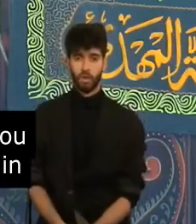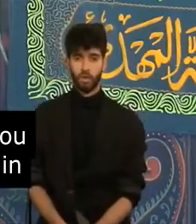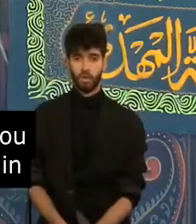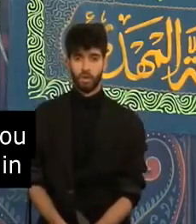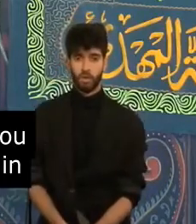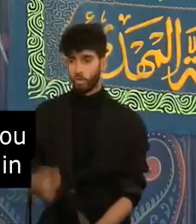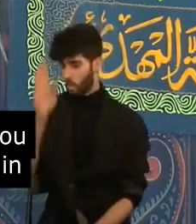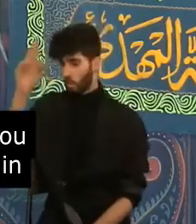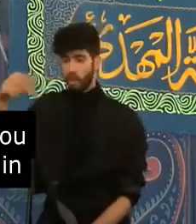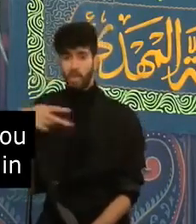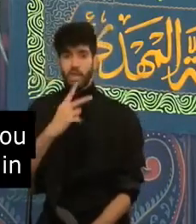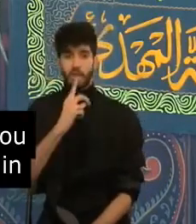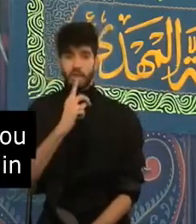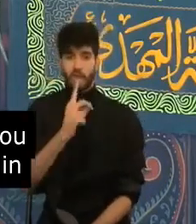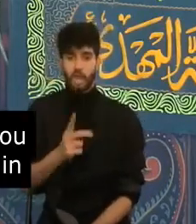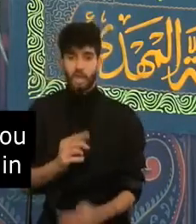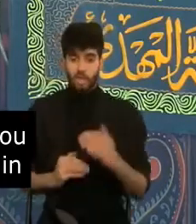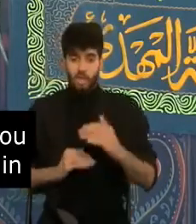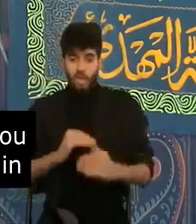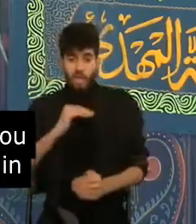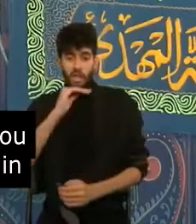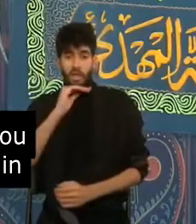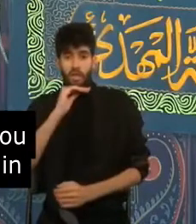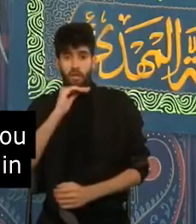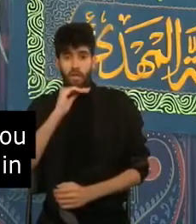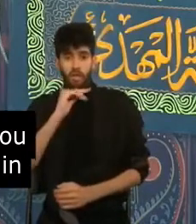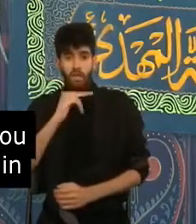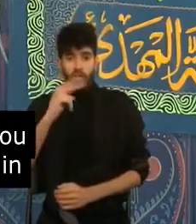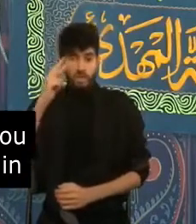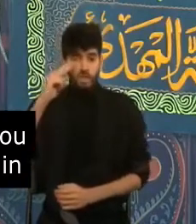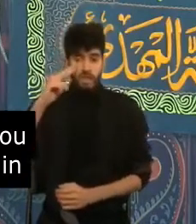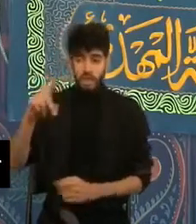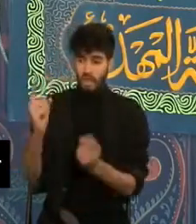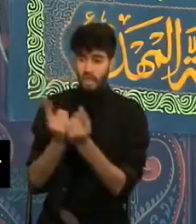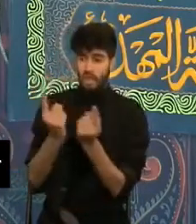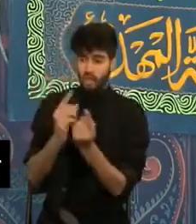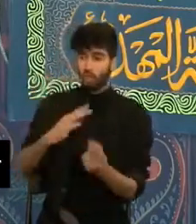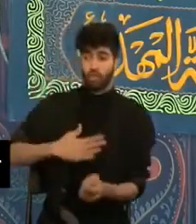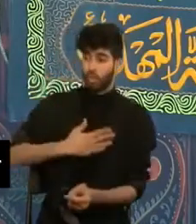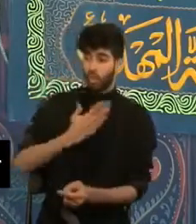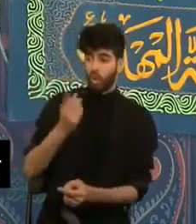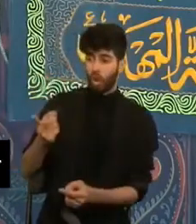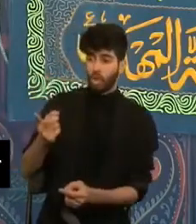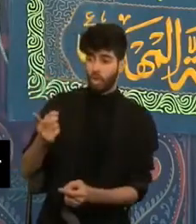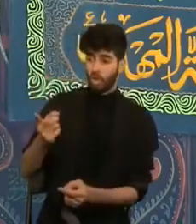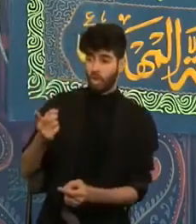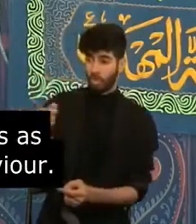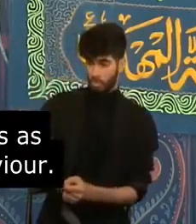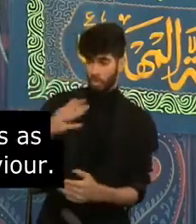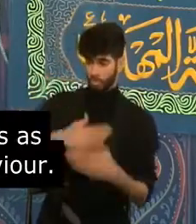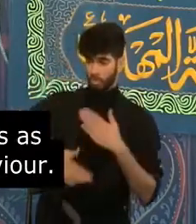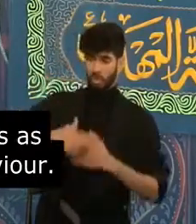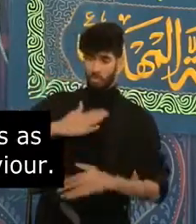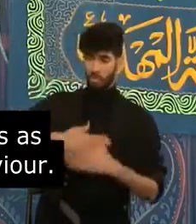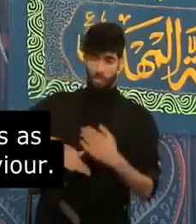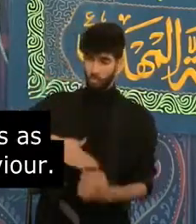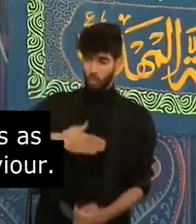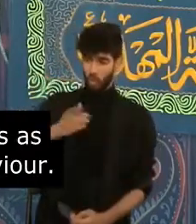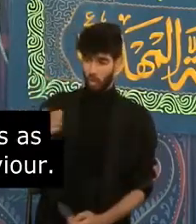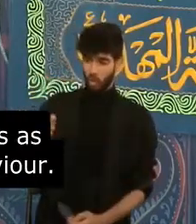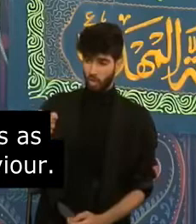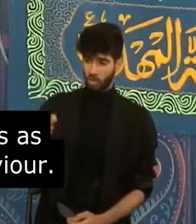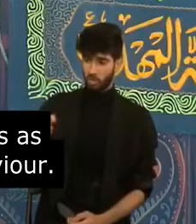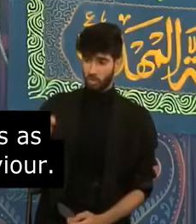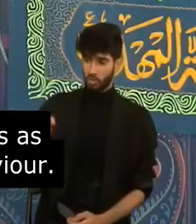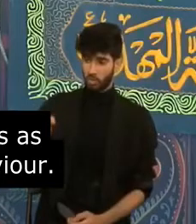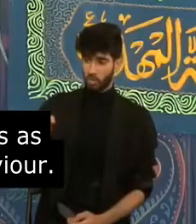says, it is sufficient for you to see what you dislike in others as a behavior, enough for it to be means